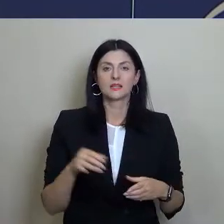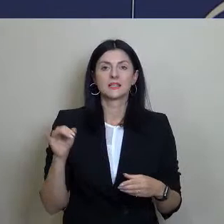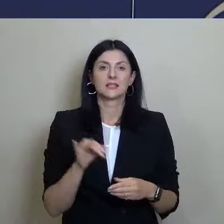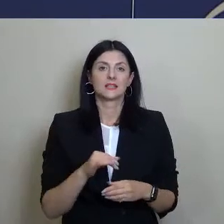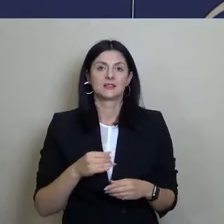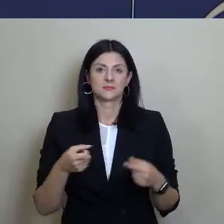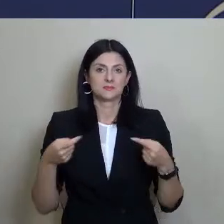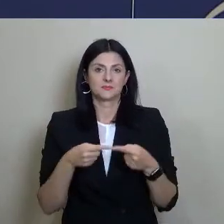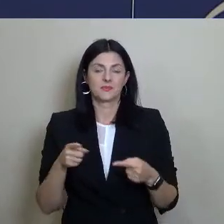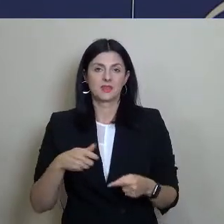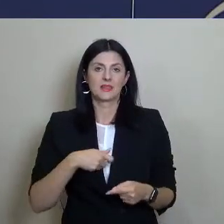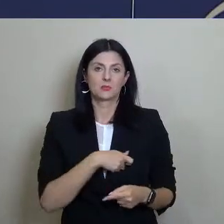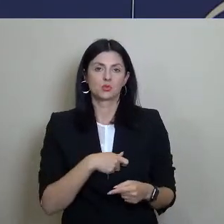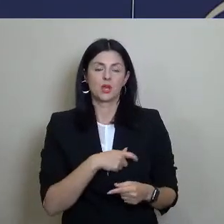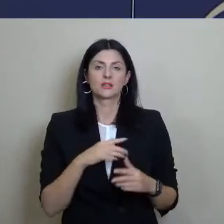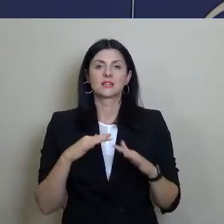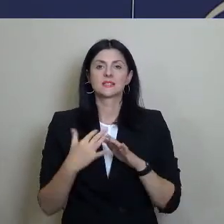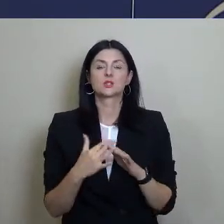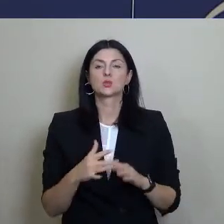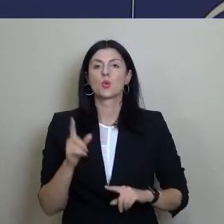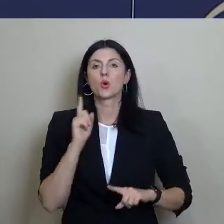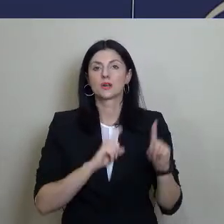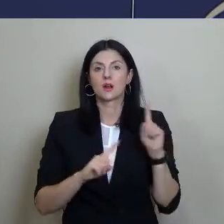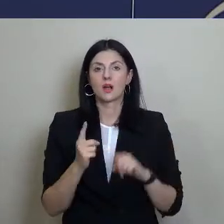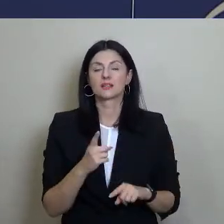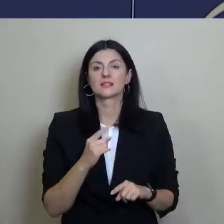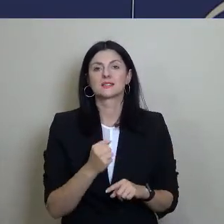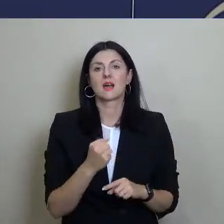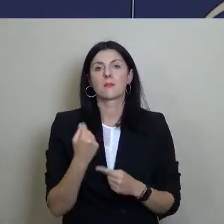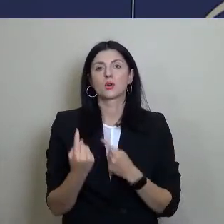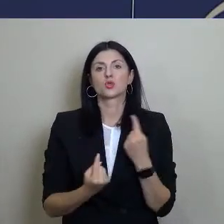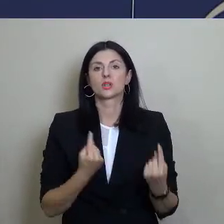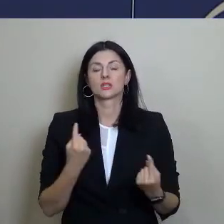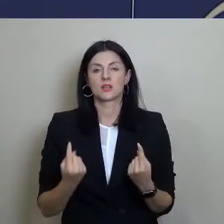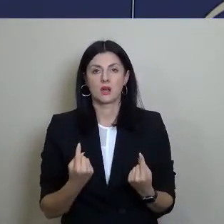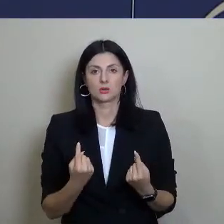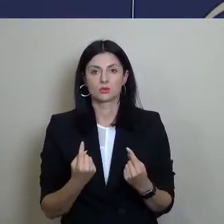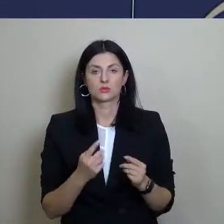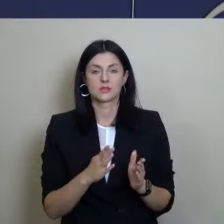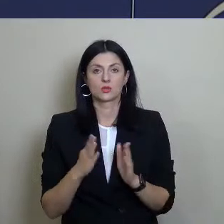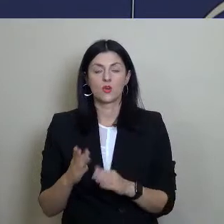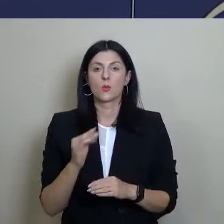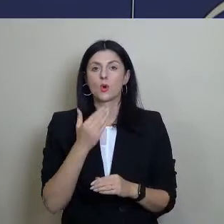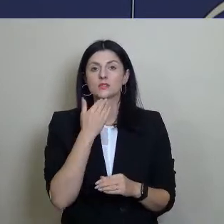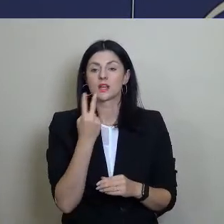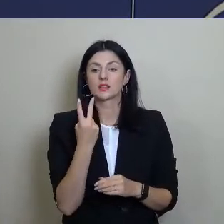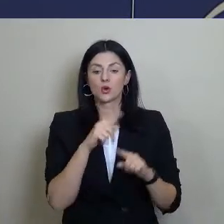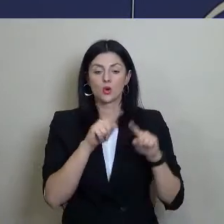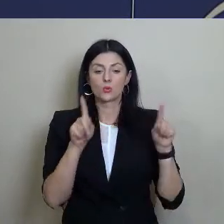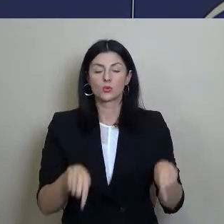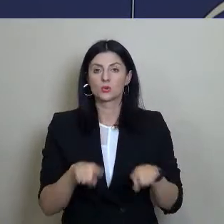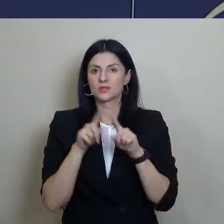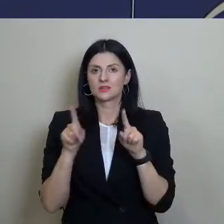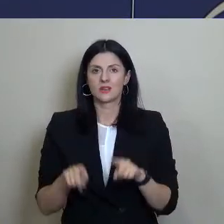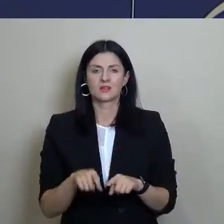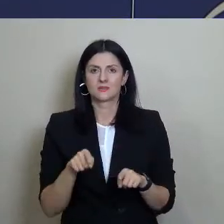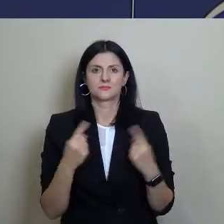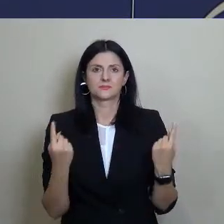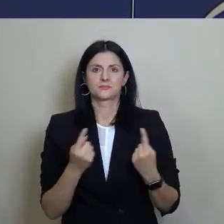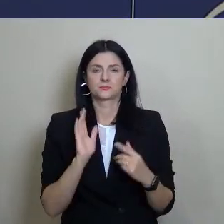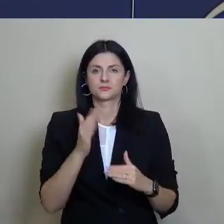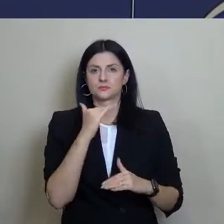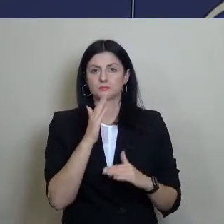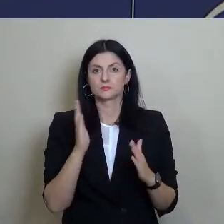community and the councillor of a village council on a majoritarian